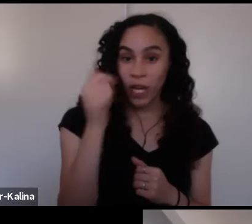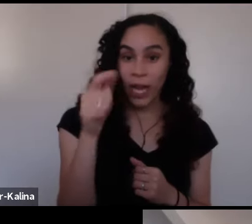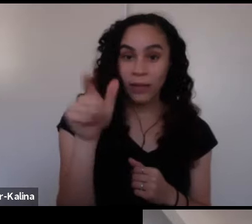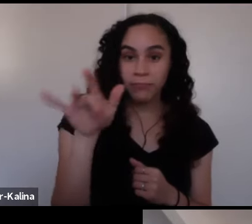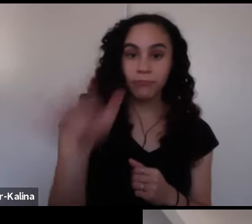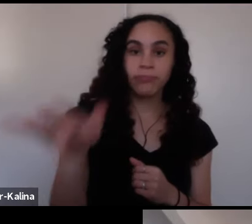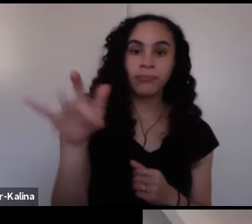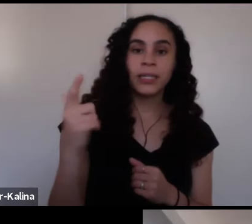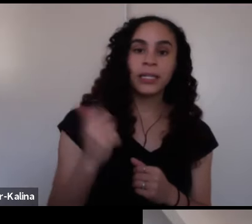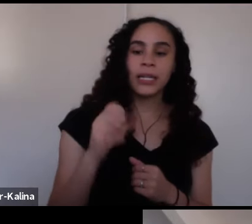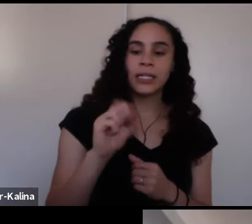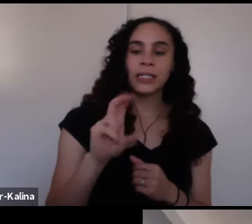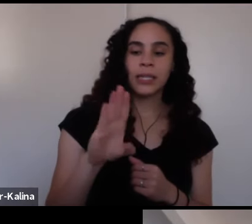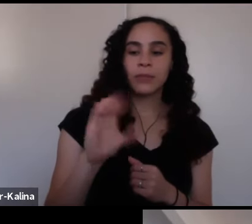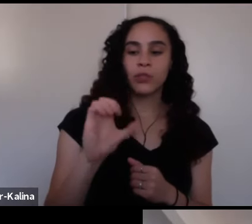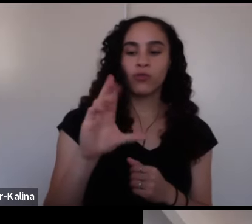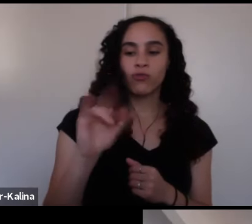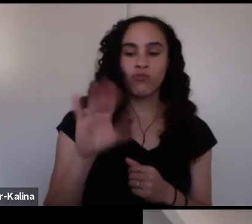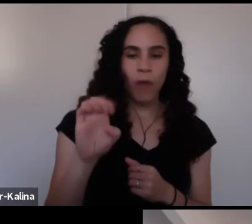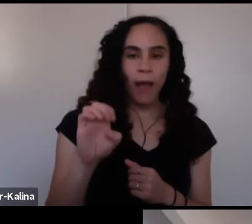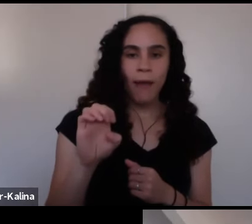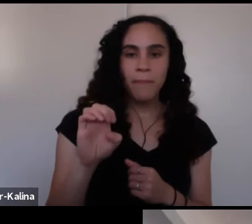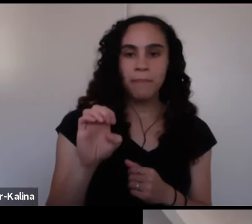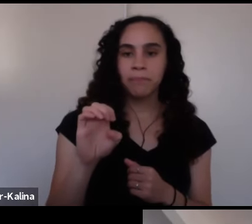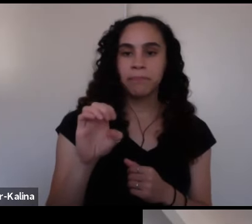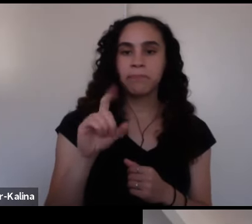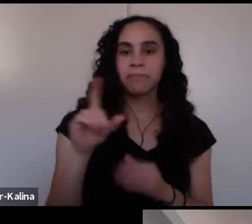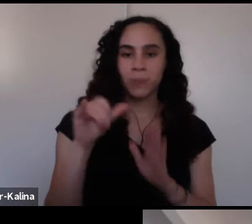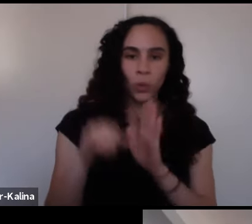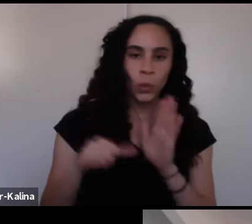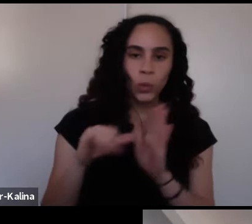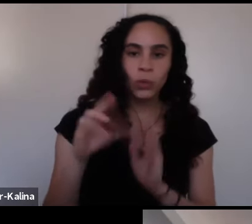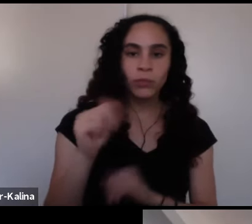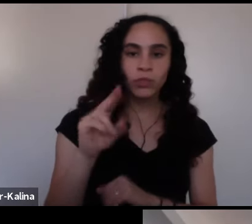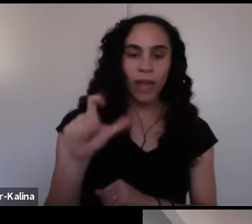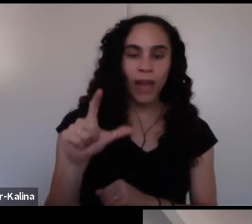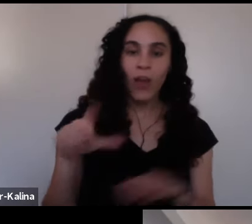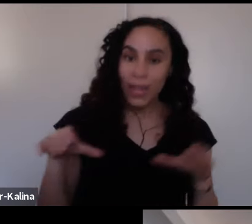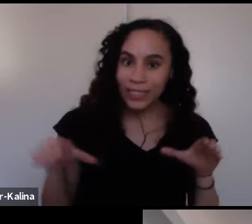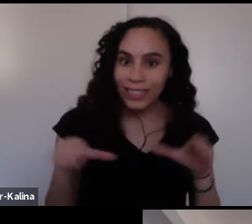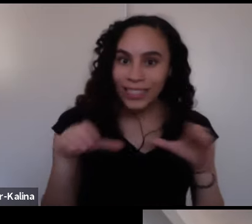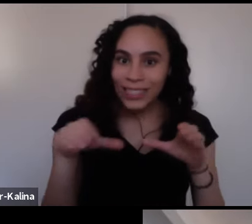channel and take action. Allyship is a journey.